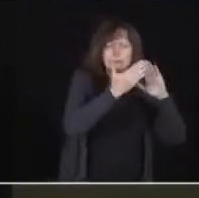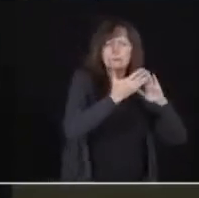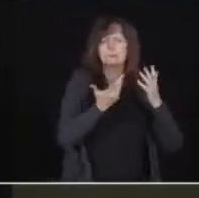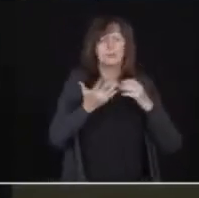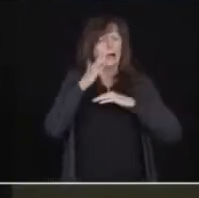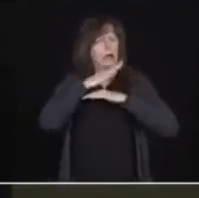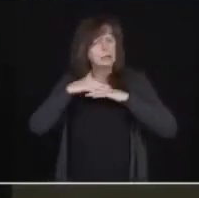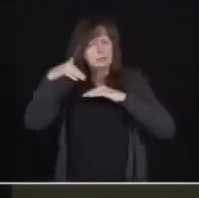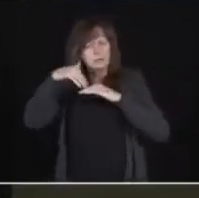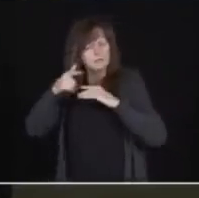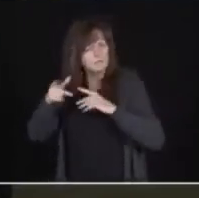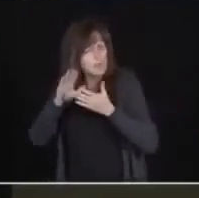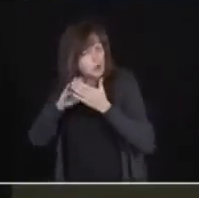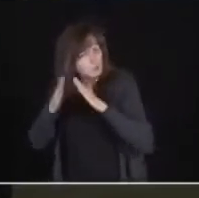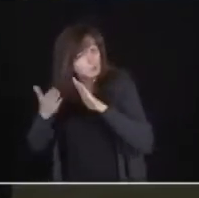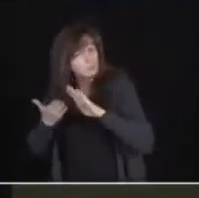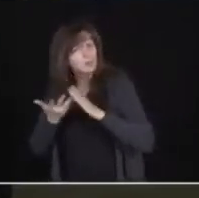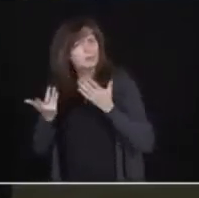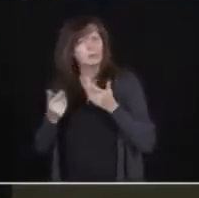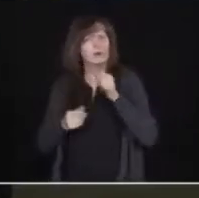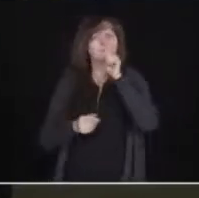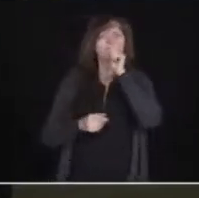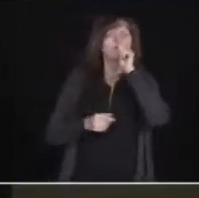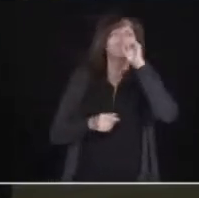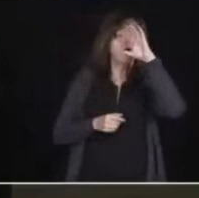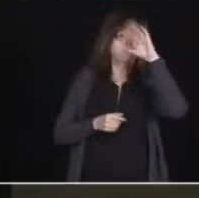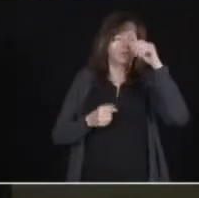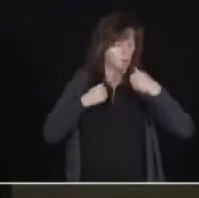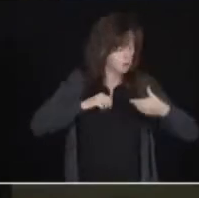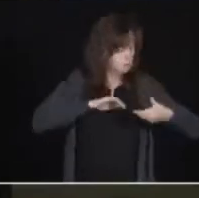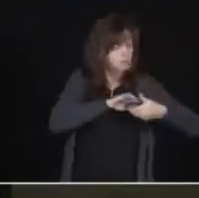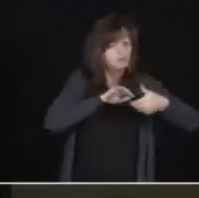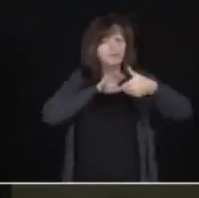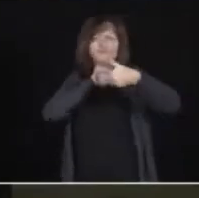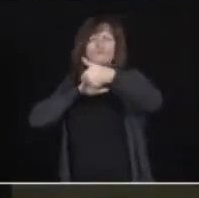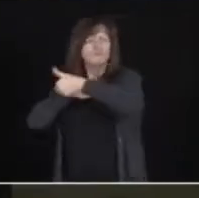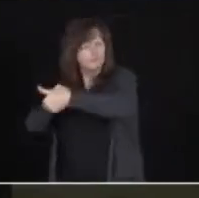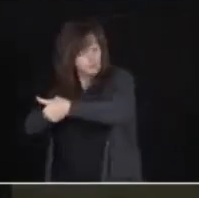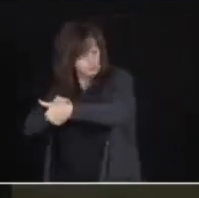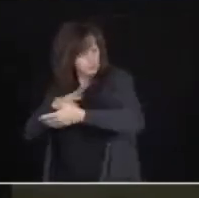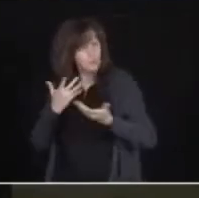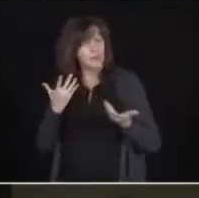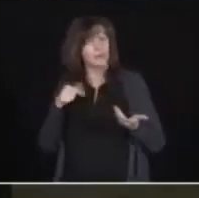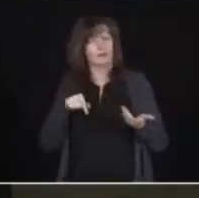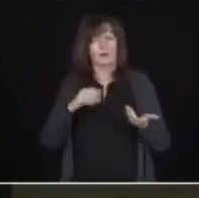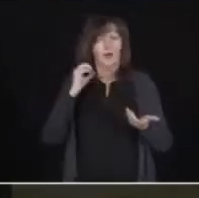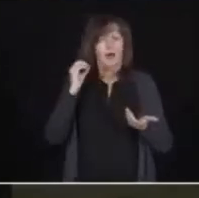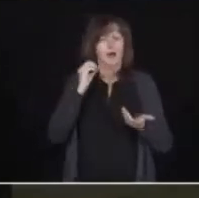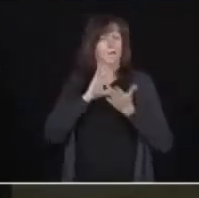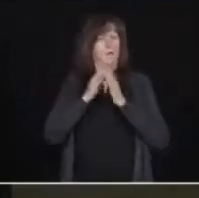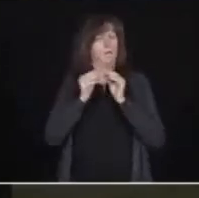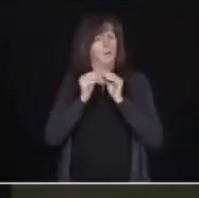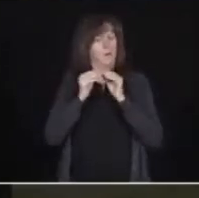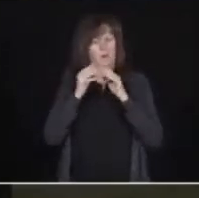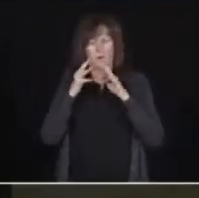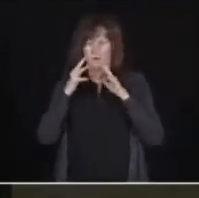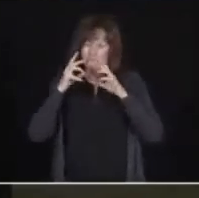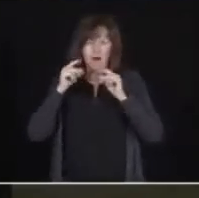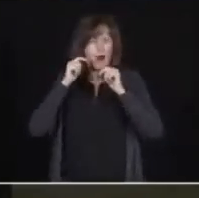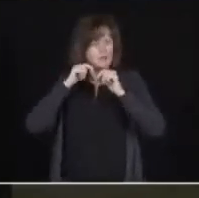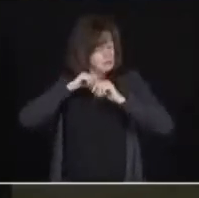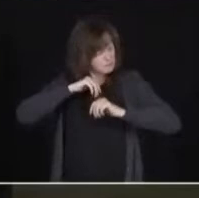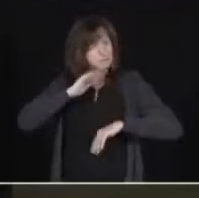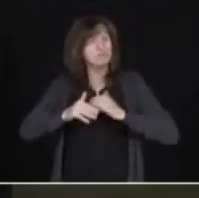sector. Together, we will make Ontario more competitive, strengthen the skilled trades workforce, and build healthier,